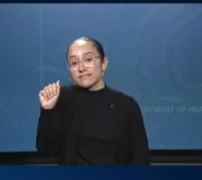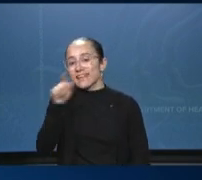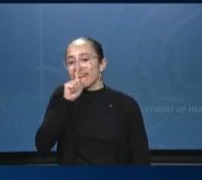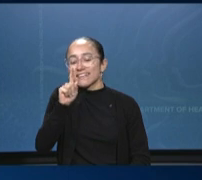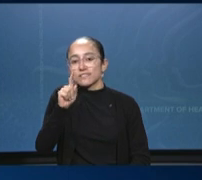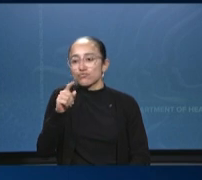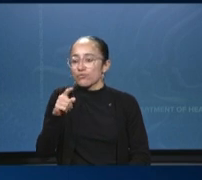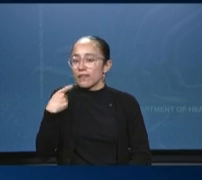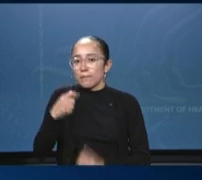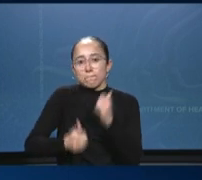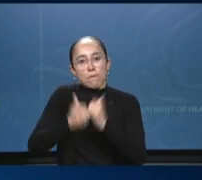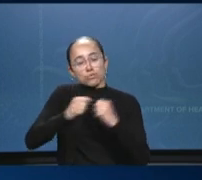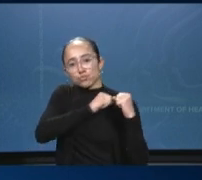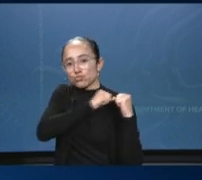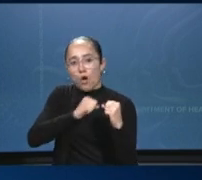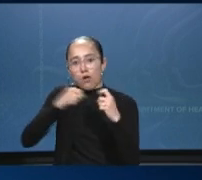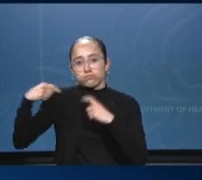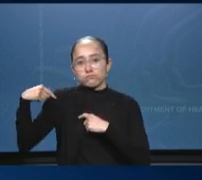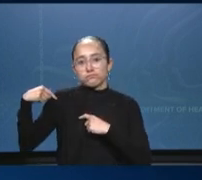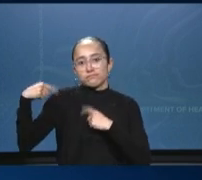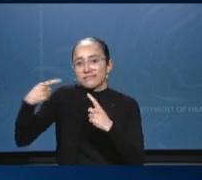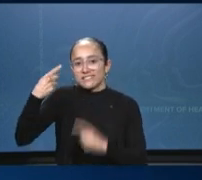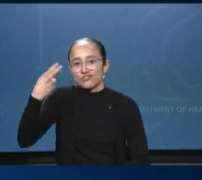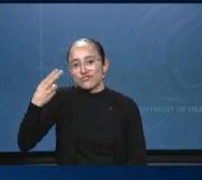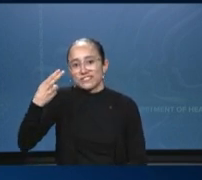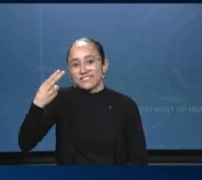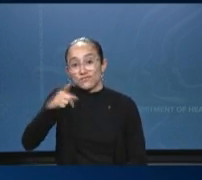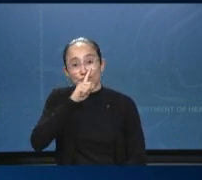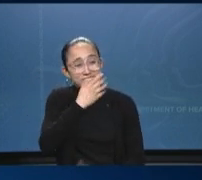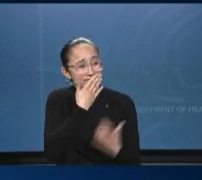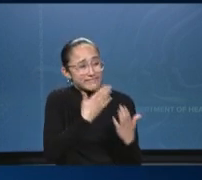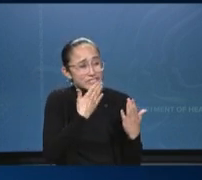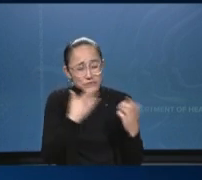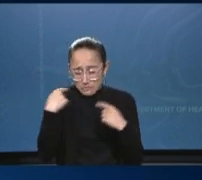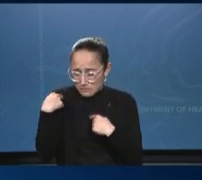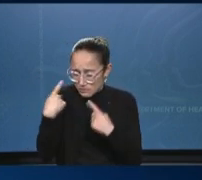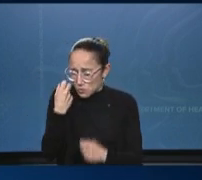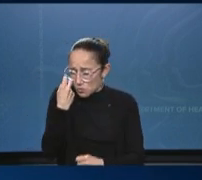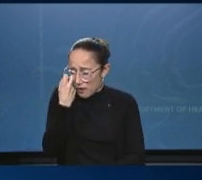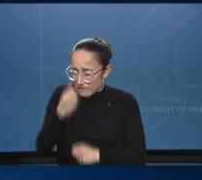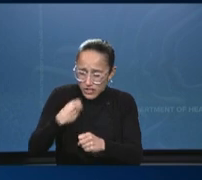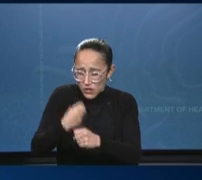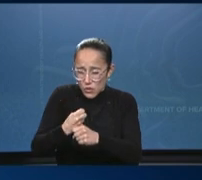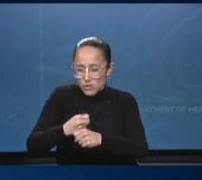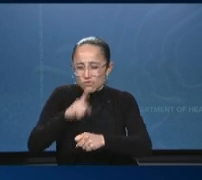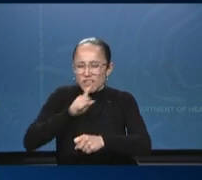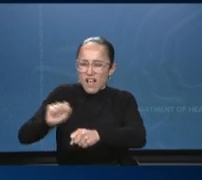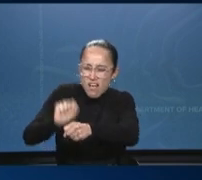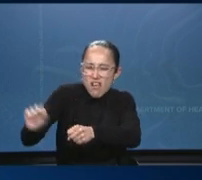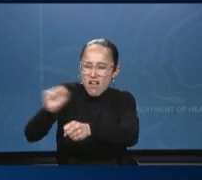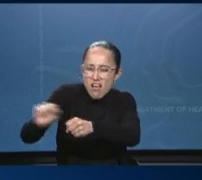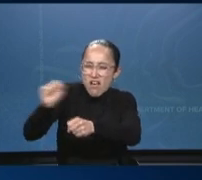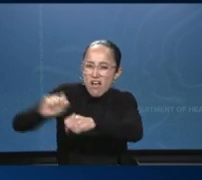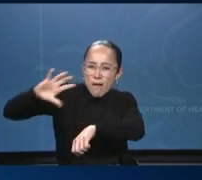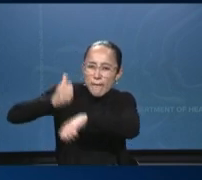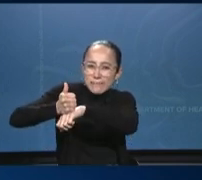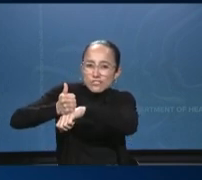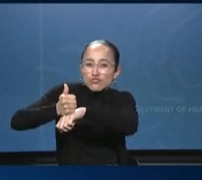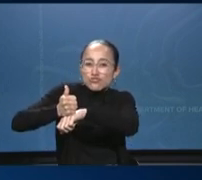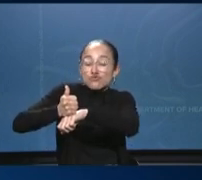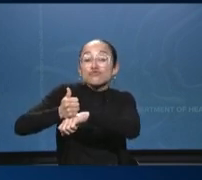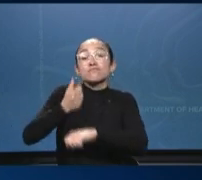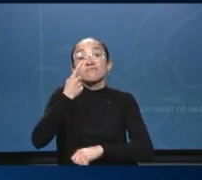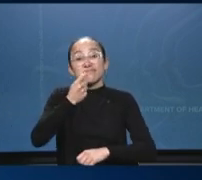the strongest point in its history, thanks to 12 years of diligent implementation efforts, defense